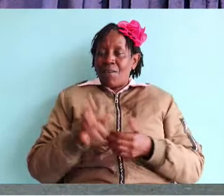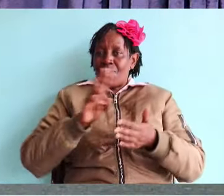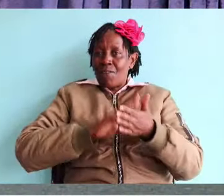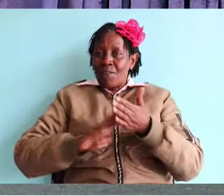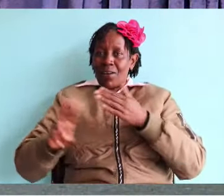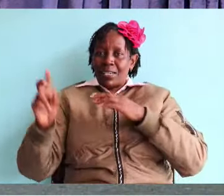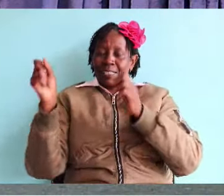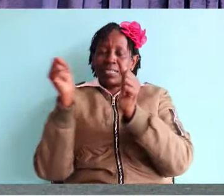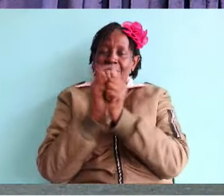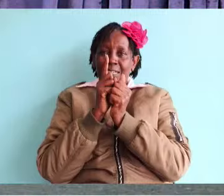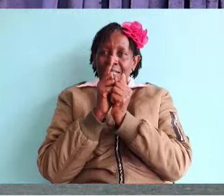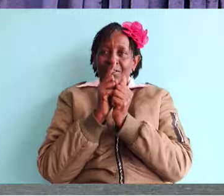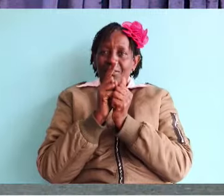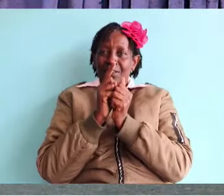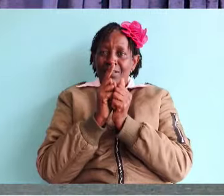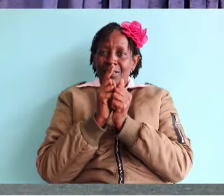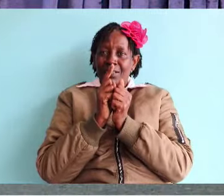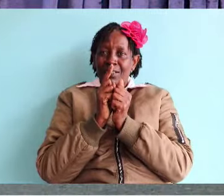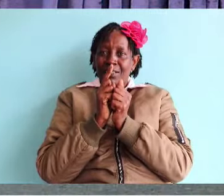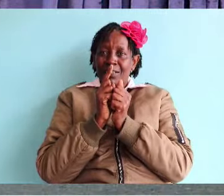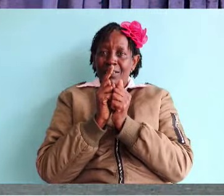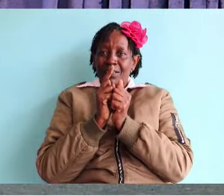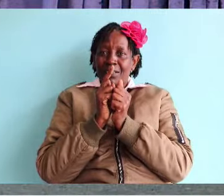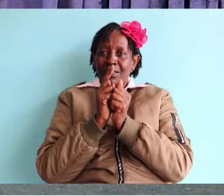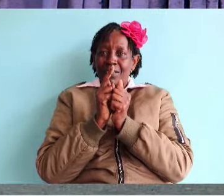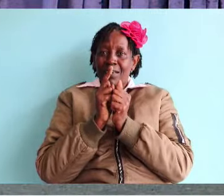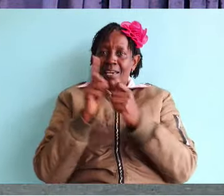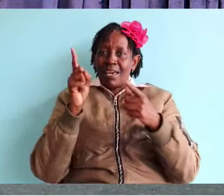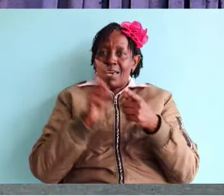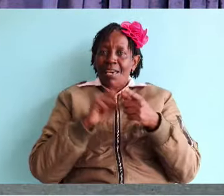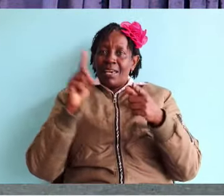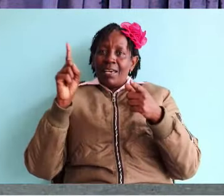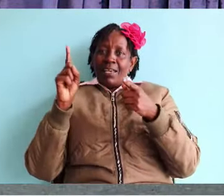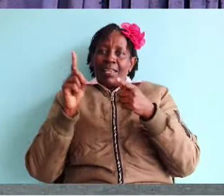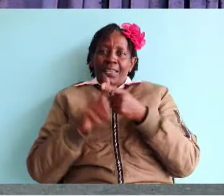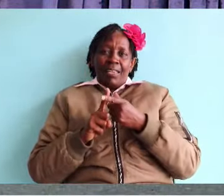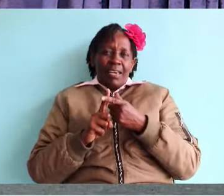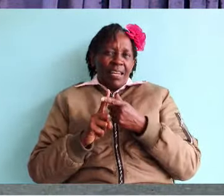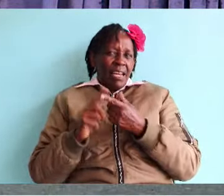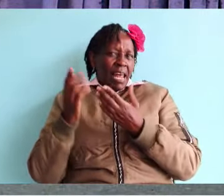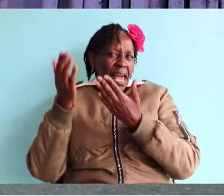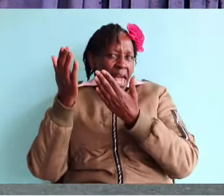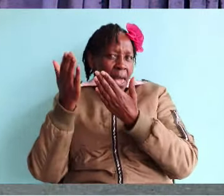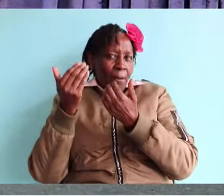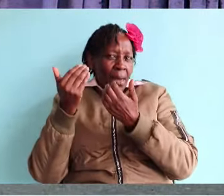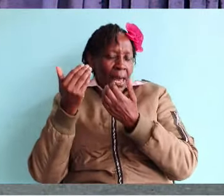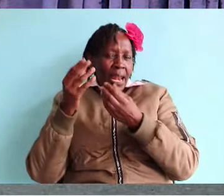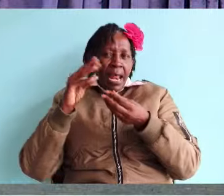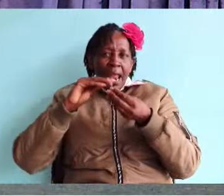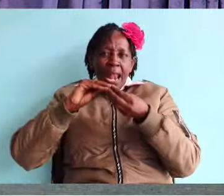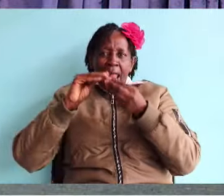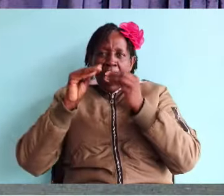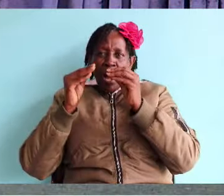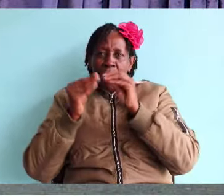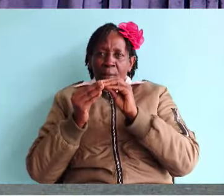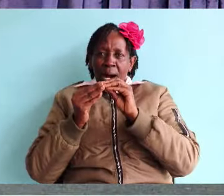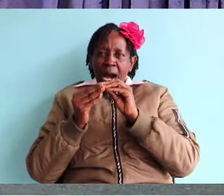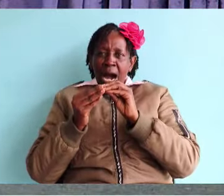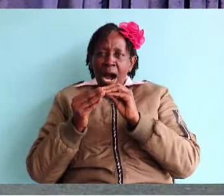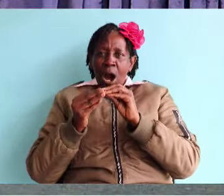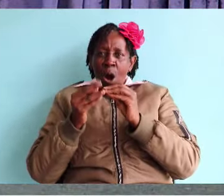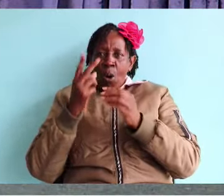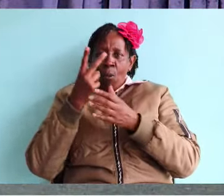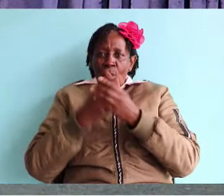and Jagohar, and attacked the unsuspecting army. Zeba and Zalmunna, the two kings of